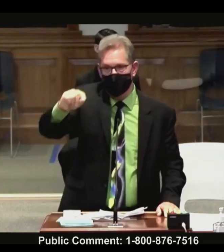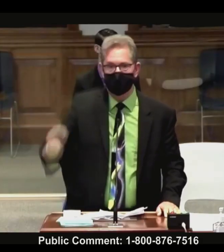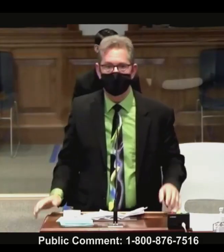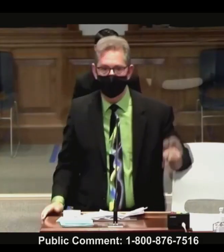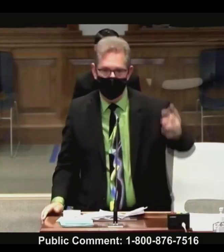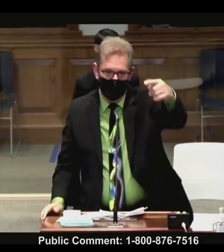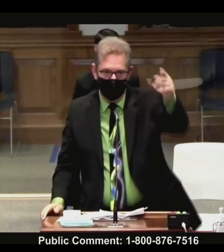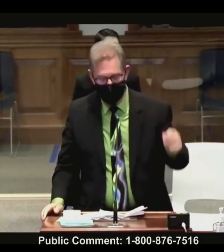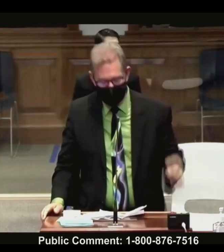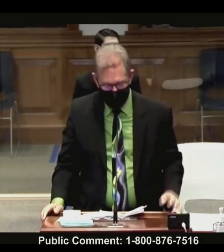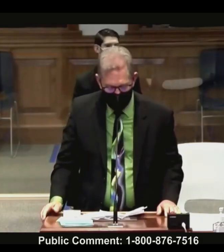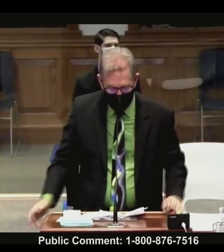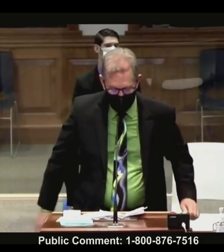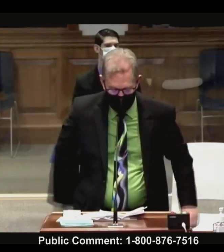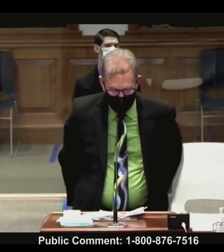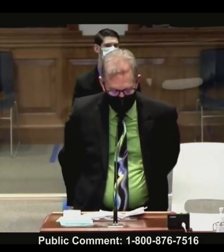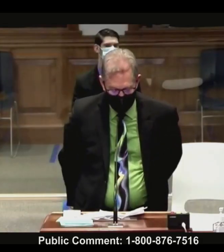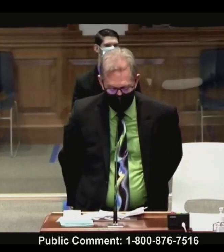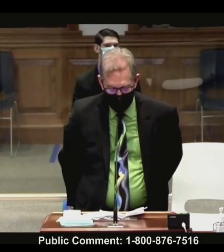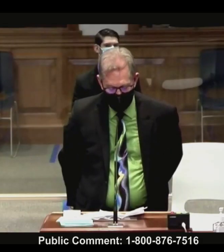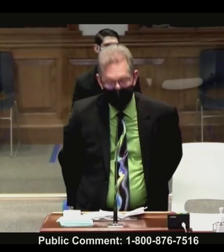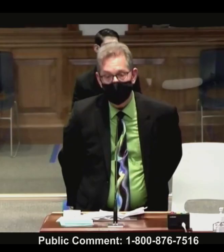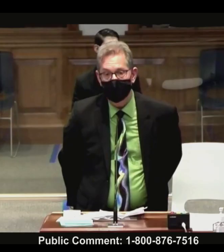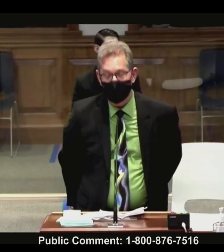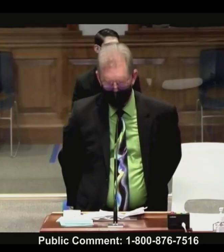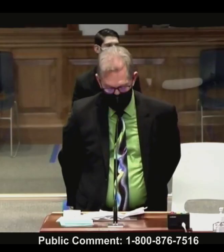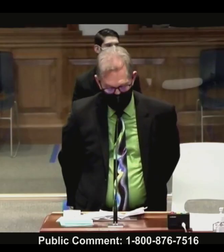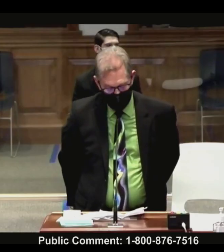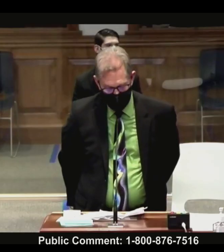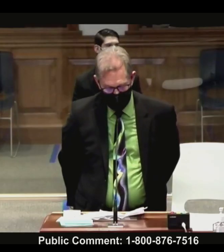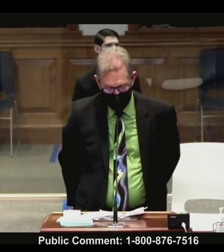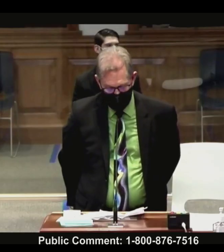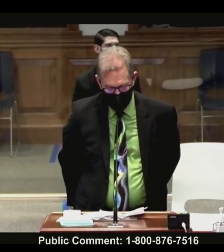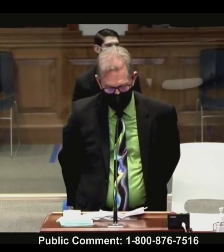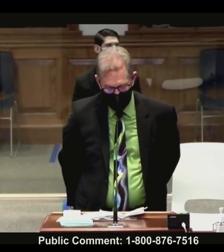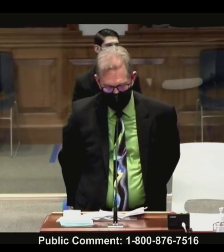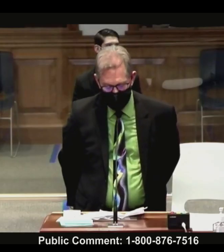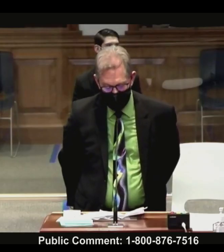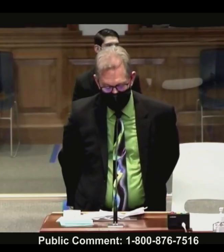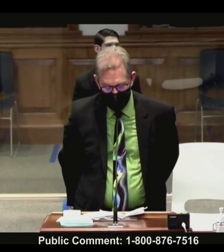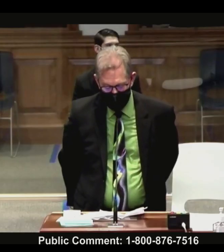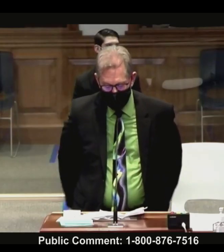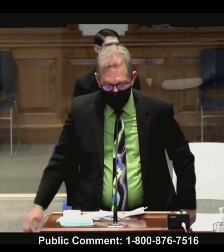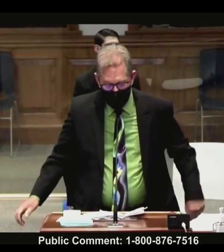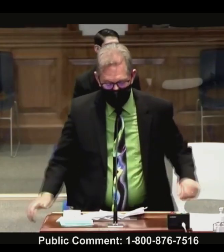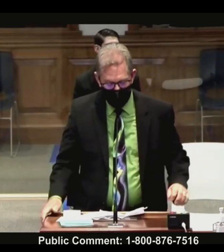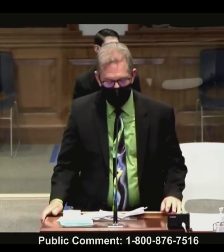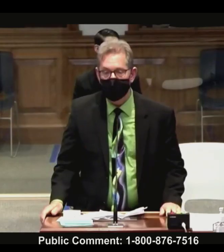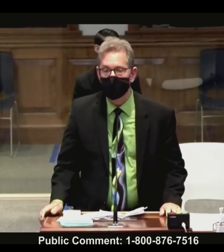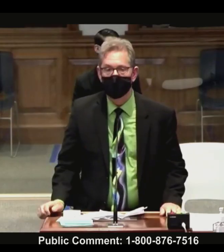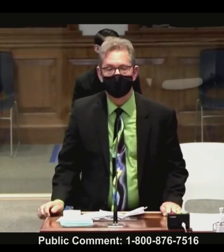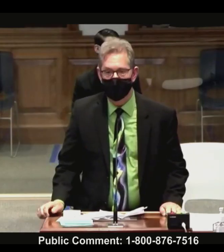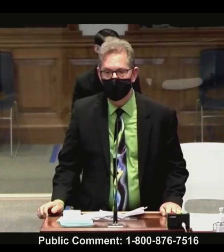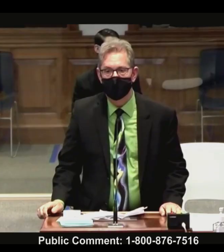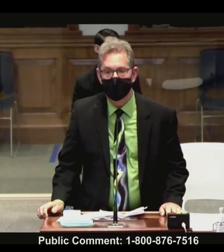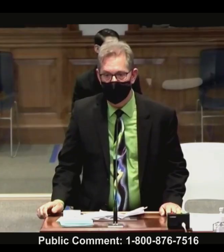in the pictures in the back there. A lot of people have come and gone, but since that time, and it's been a pleasure working for